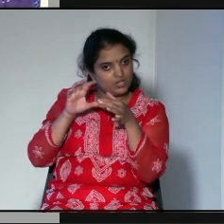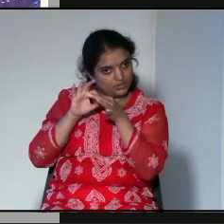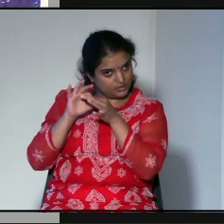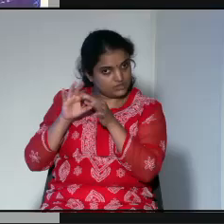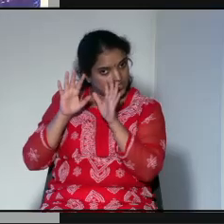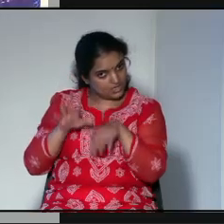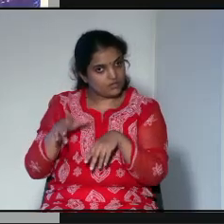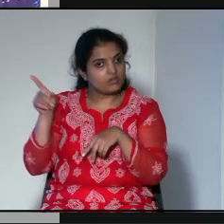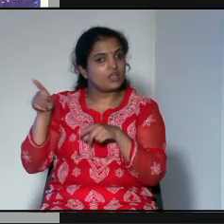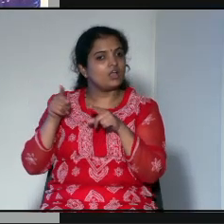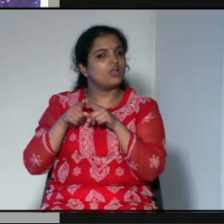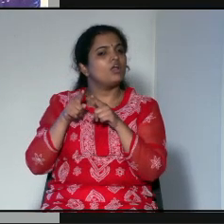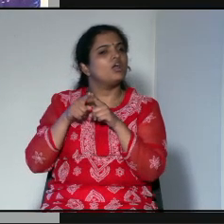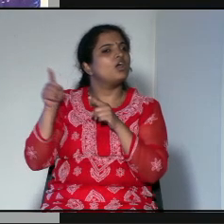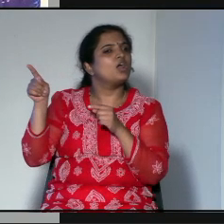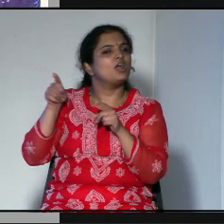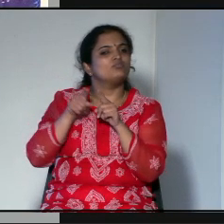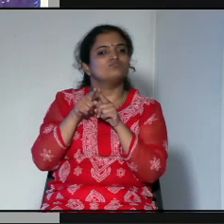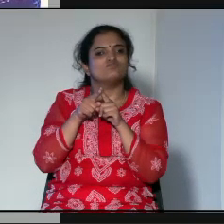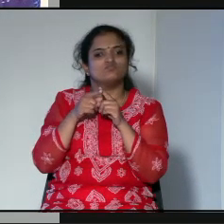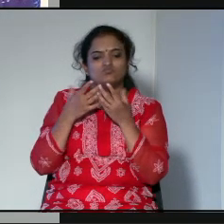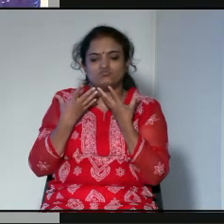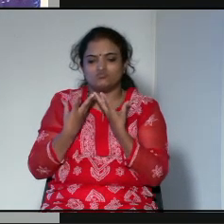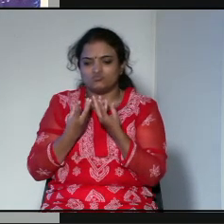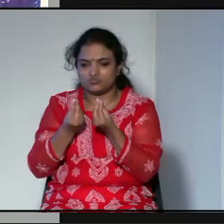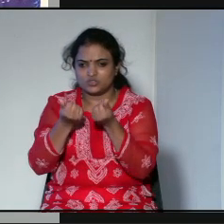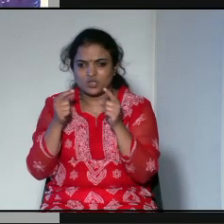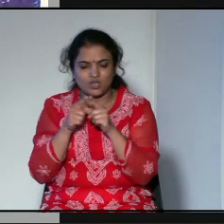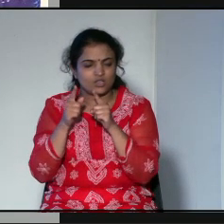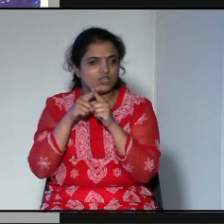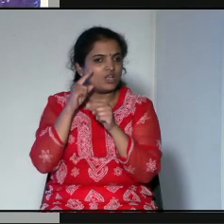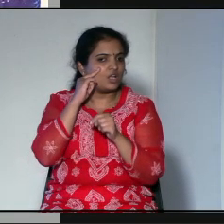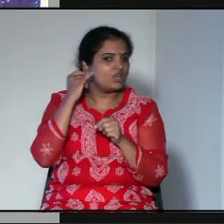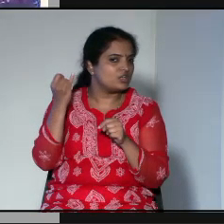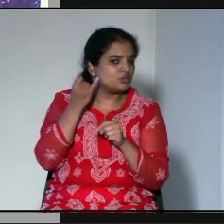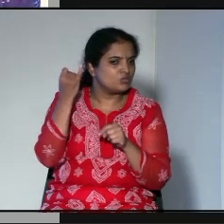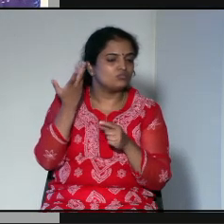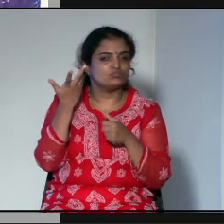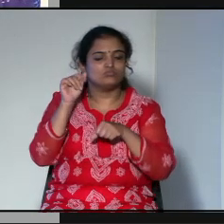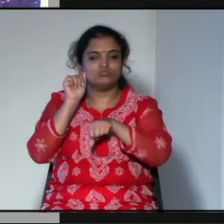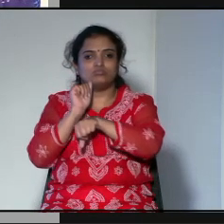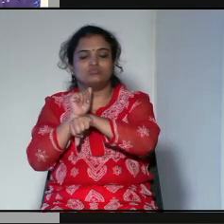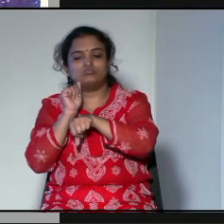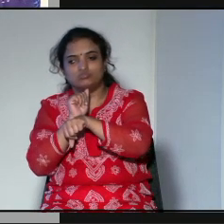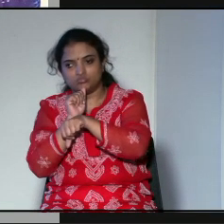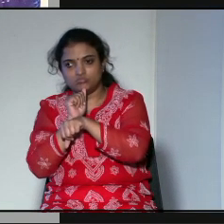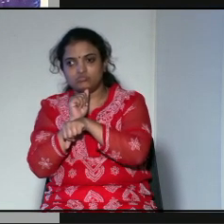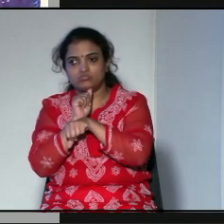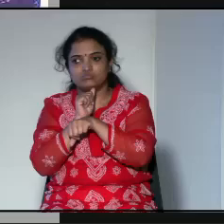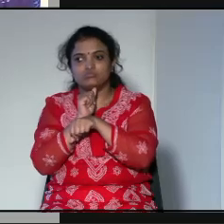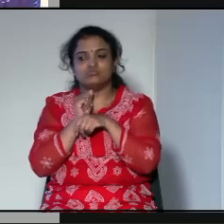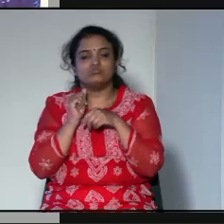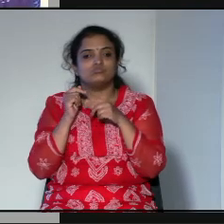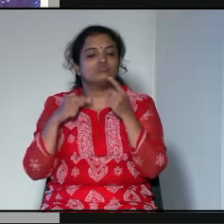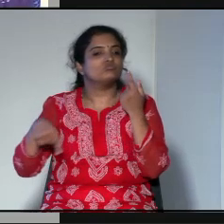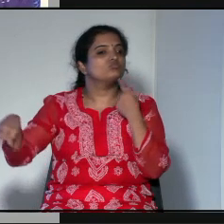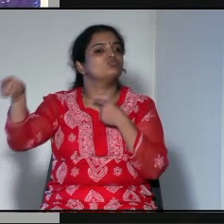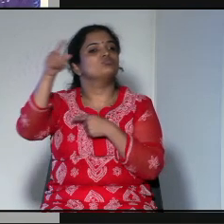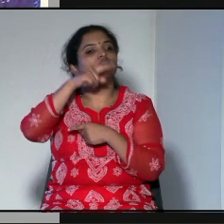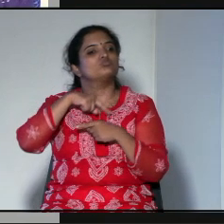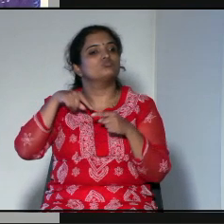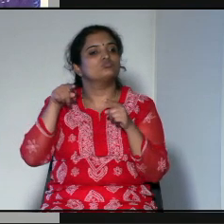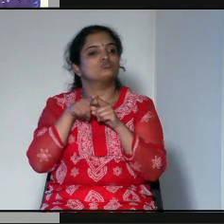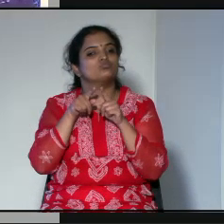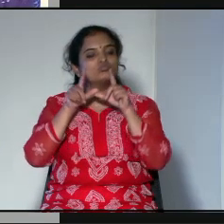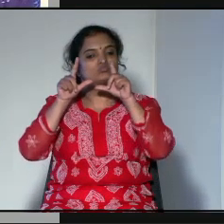of the space was his way of resolving Meera's search for a workplace that would serve all phases of her